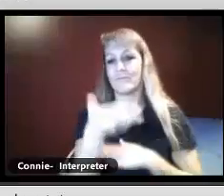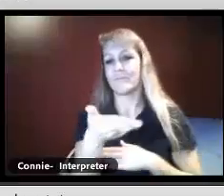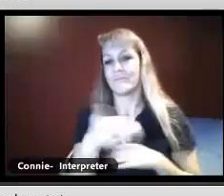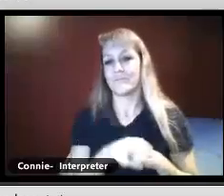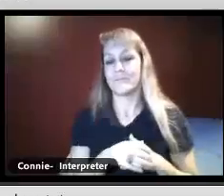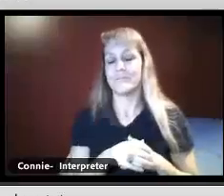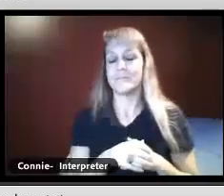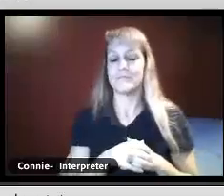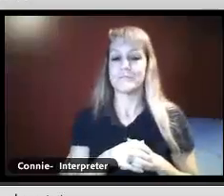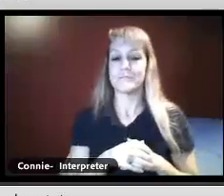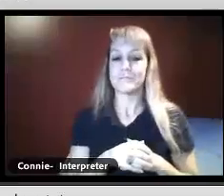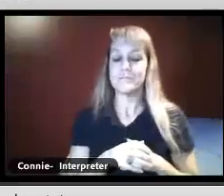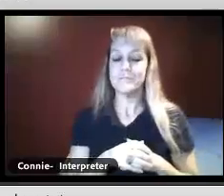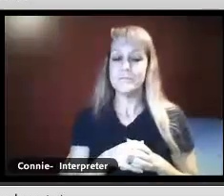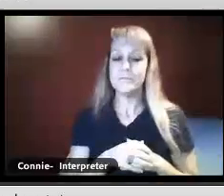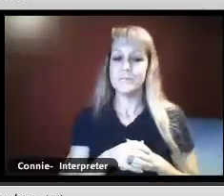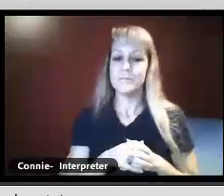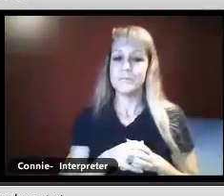I